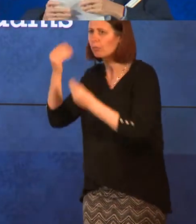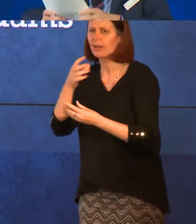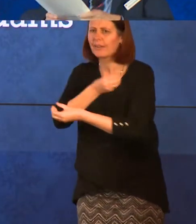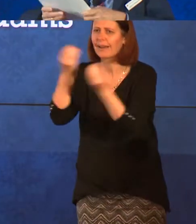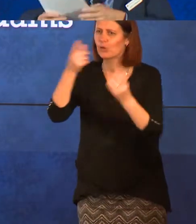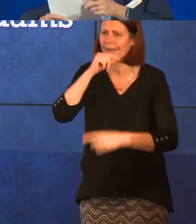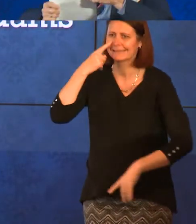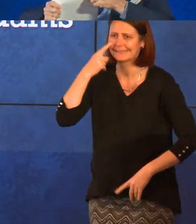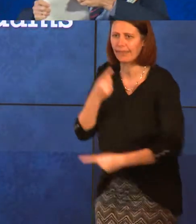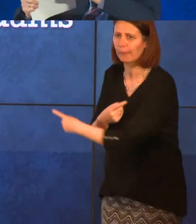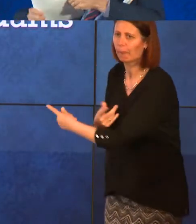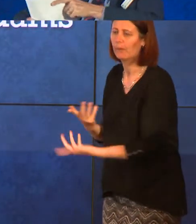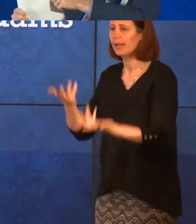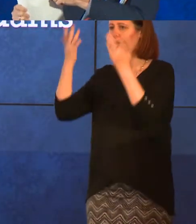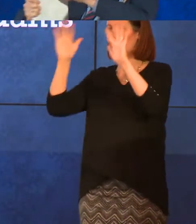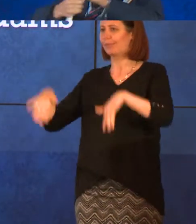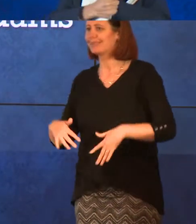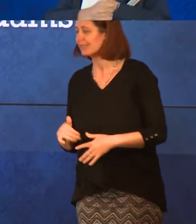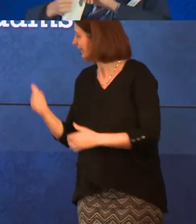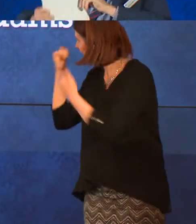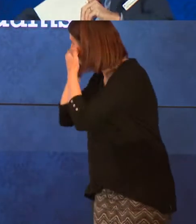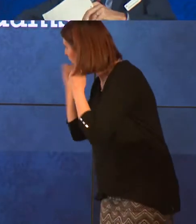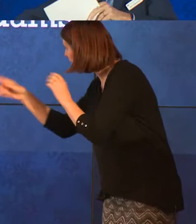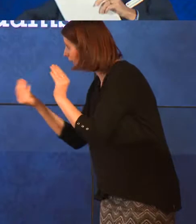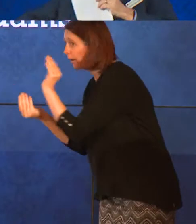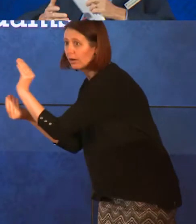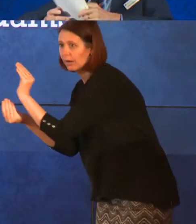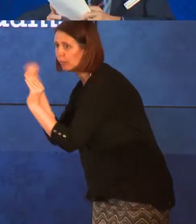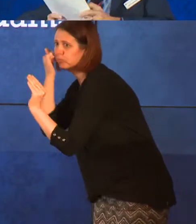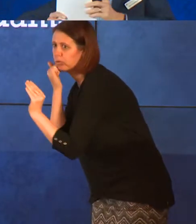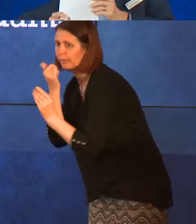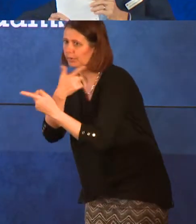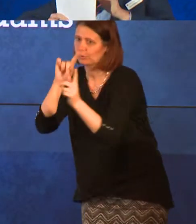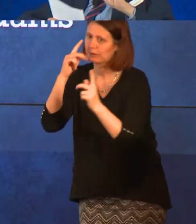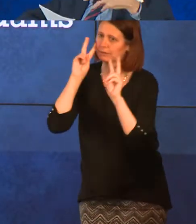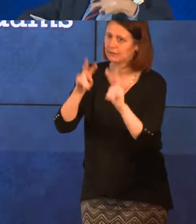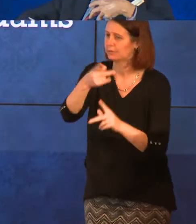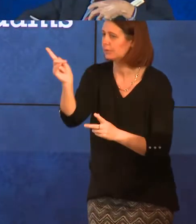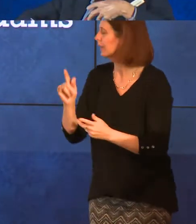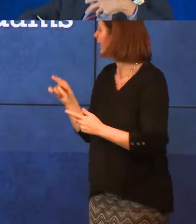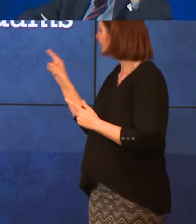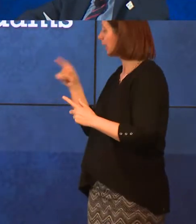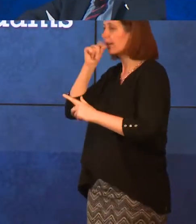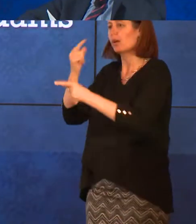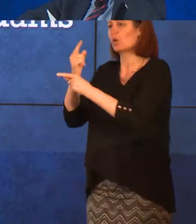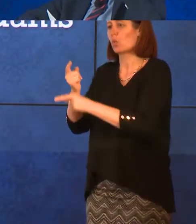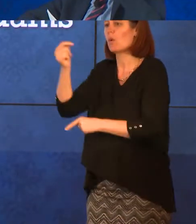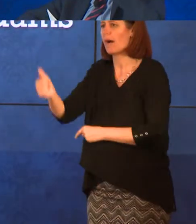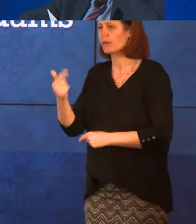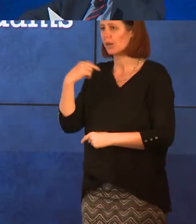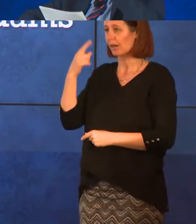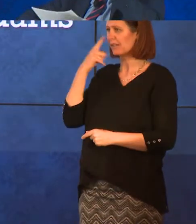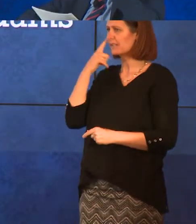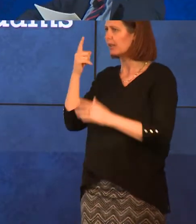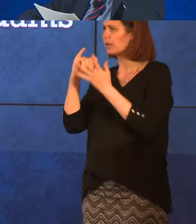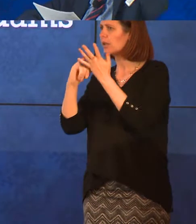see, just as proof to those on the panel that I know what I'm talking about. But I can talk afterwards, and I can see Sophia is